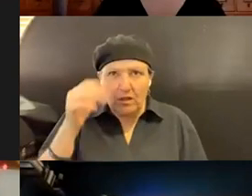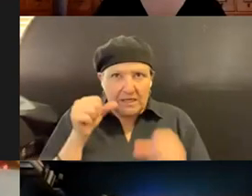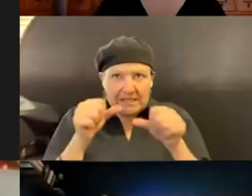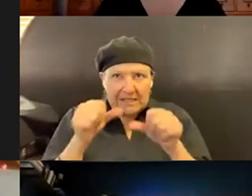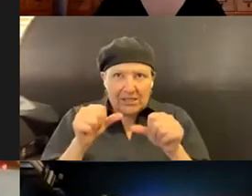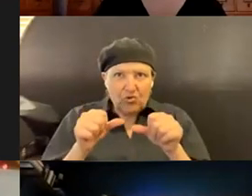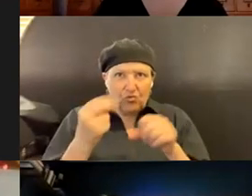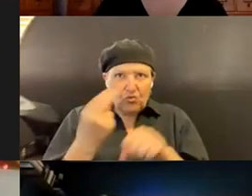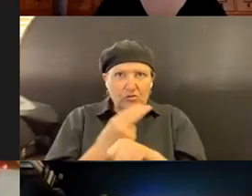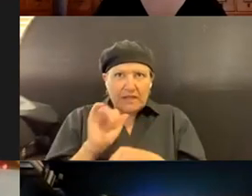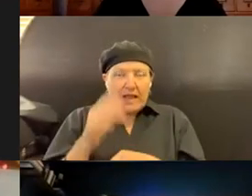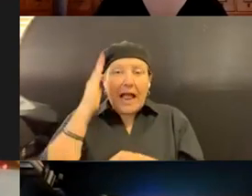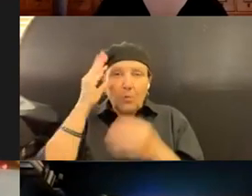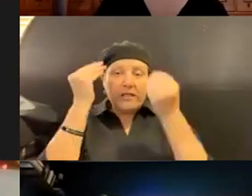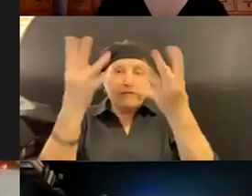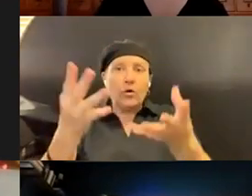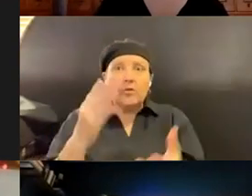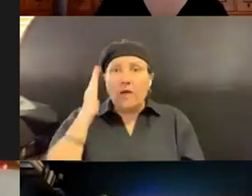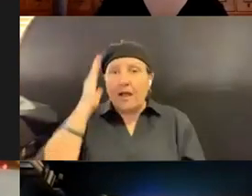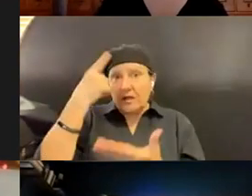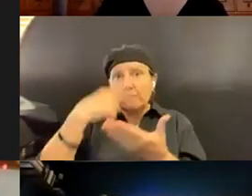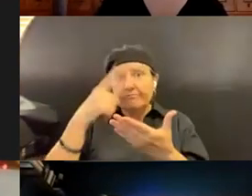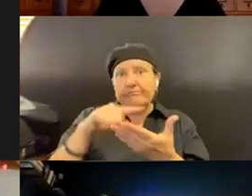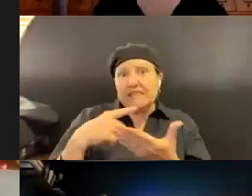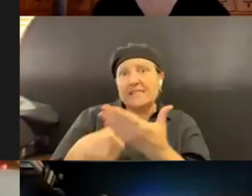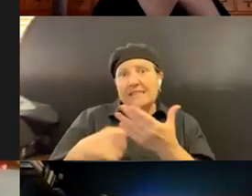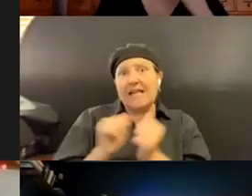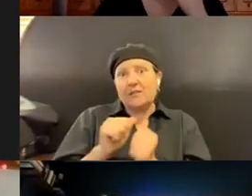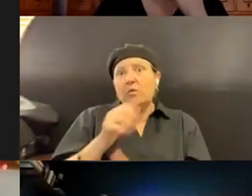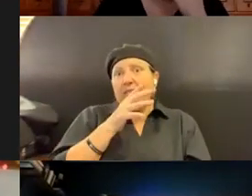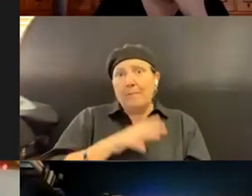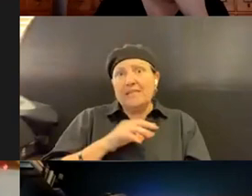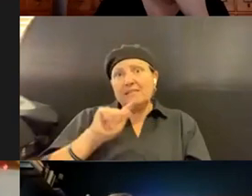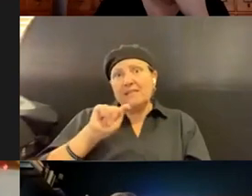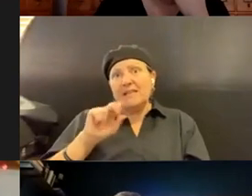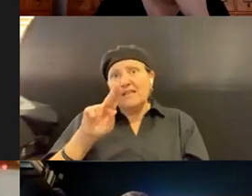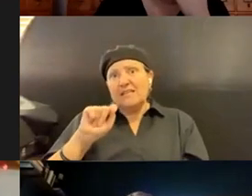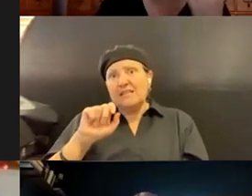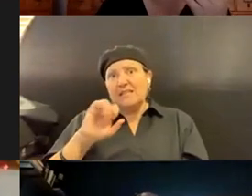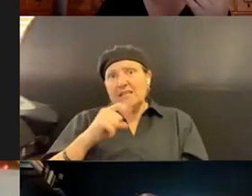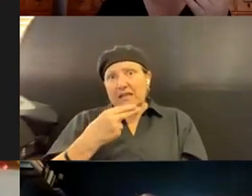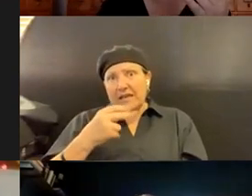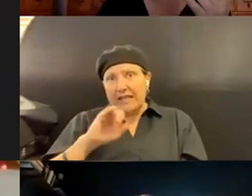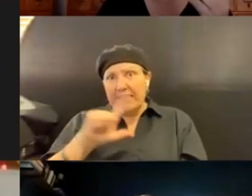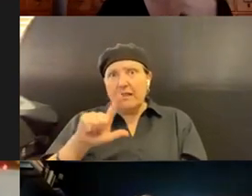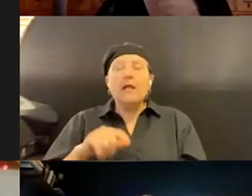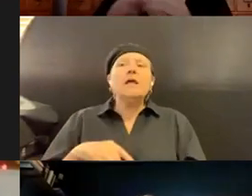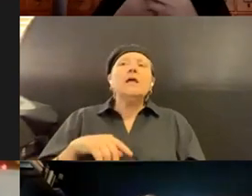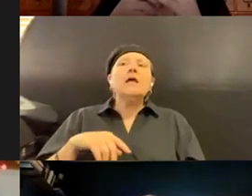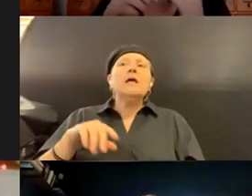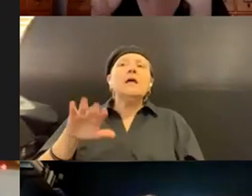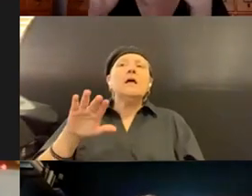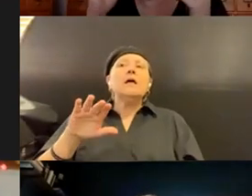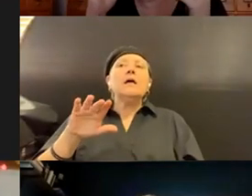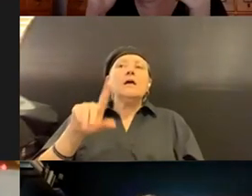So I will let you know. I'm going to take a note. I want to take a note down about that. Okay. Will there be another time slot for the 5th grade meeting?